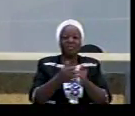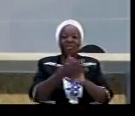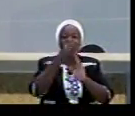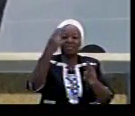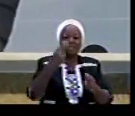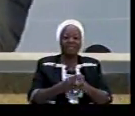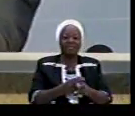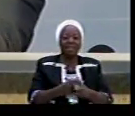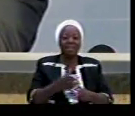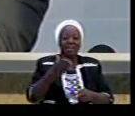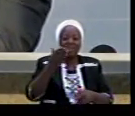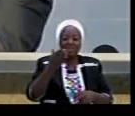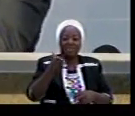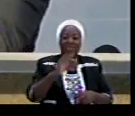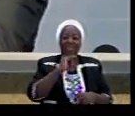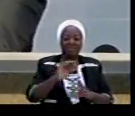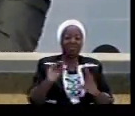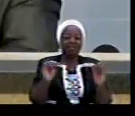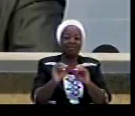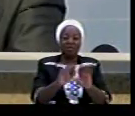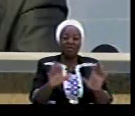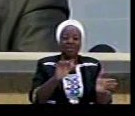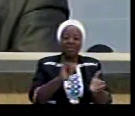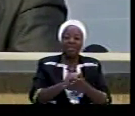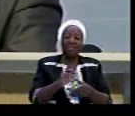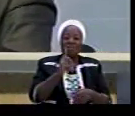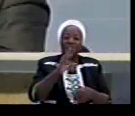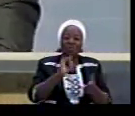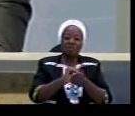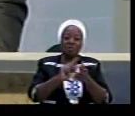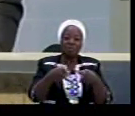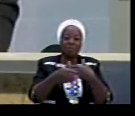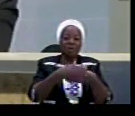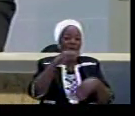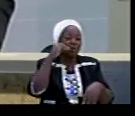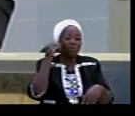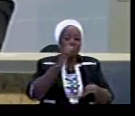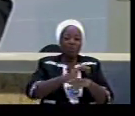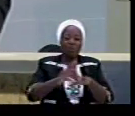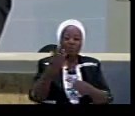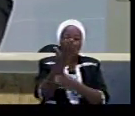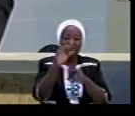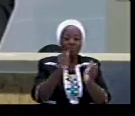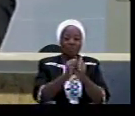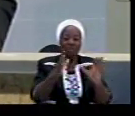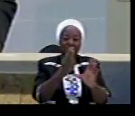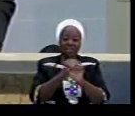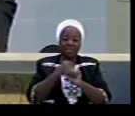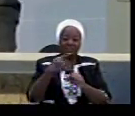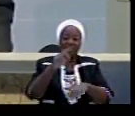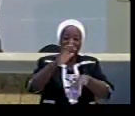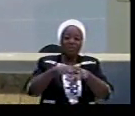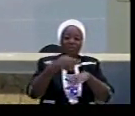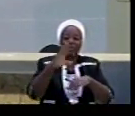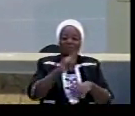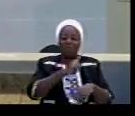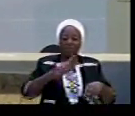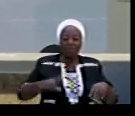There's no way anyone can go back home tonight without receiving the touch of the anointing.